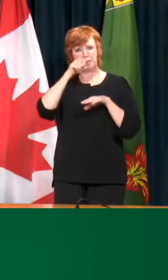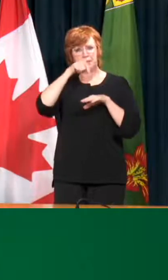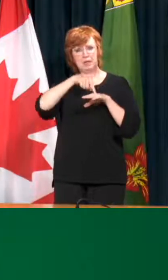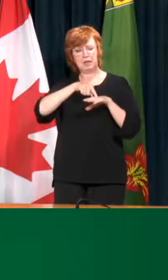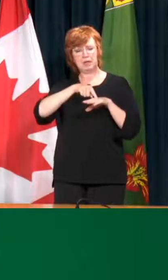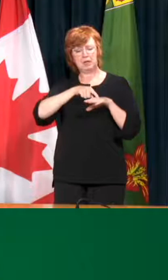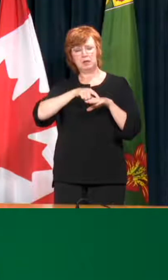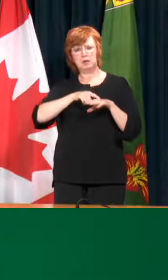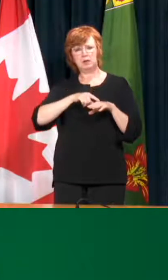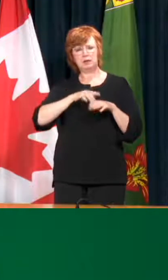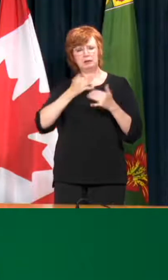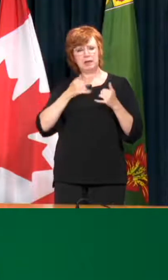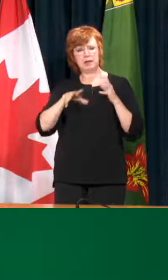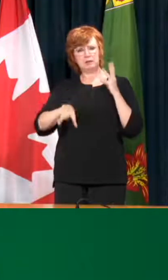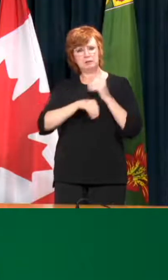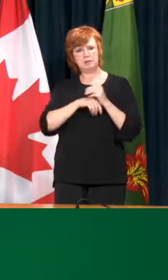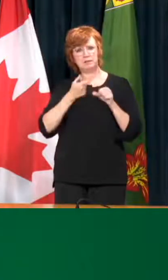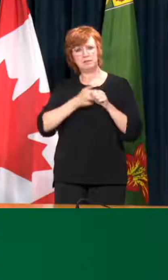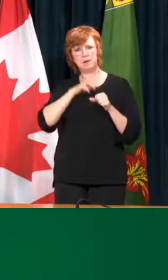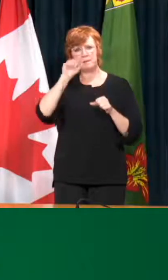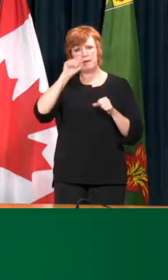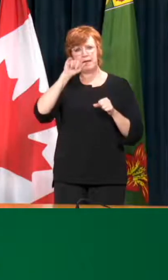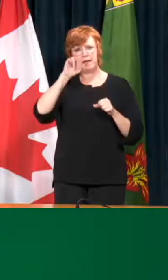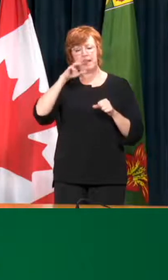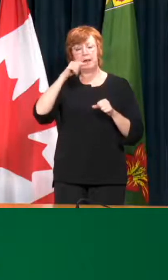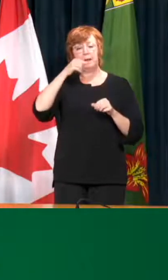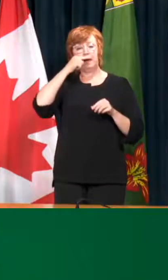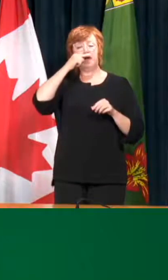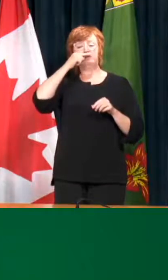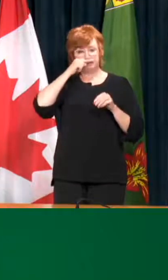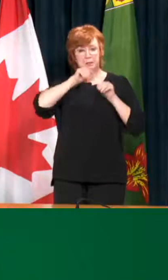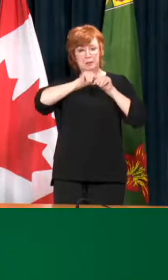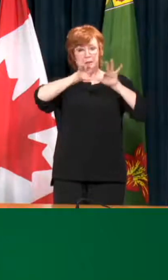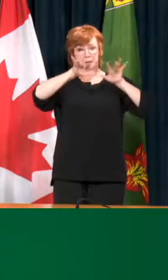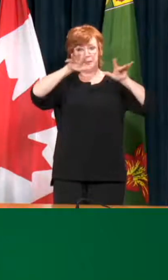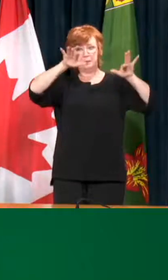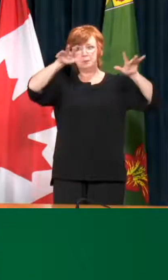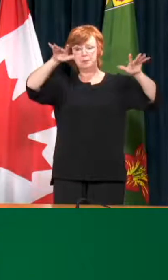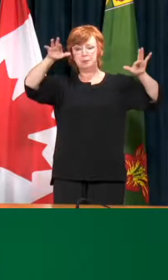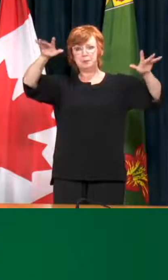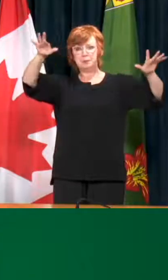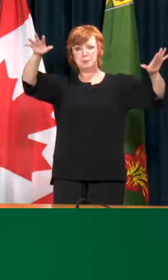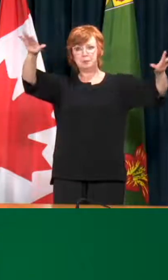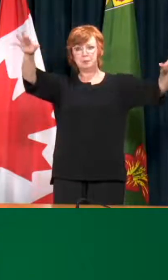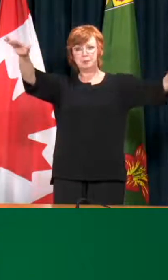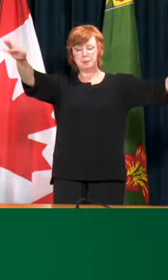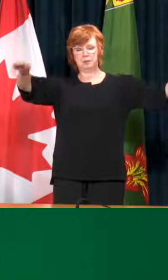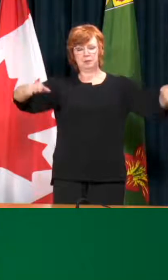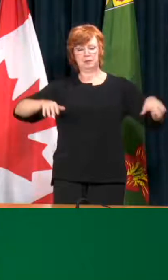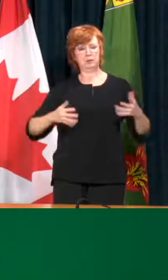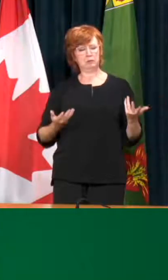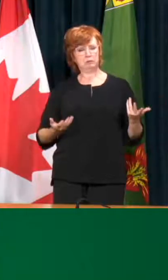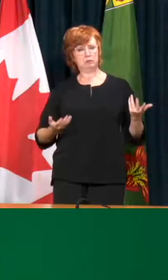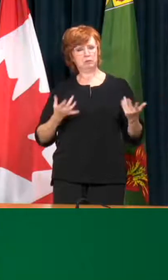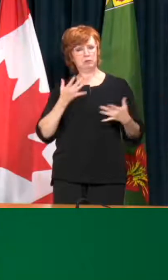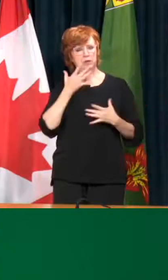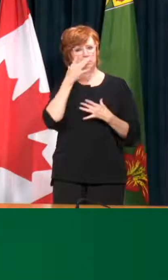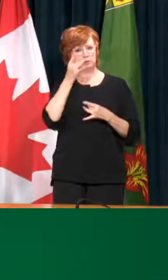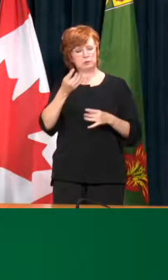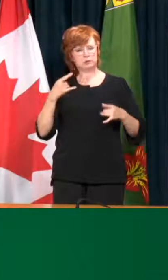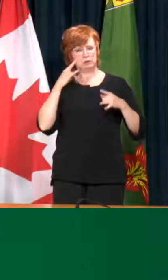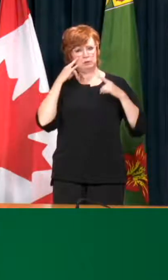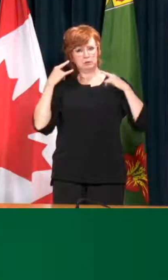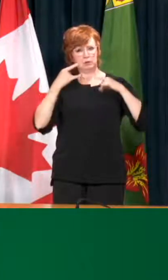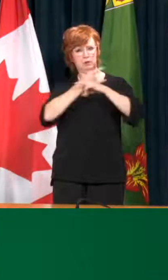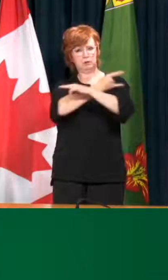letter that was written to the World Health Organization, I'm familiar with that study and the letter. And actually there's no surprise there, because what they're